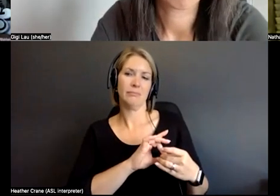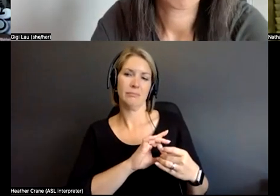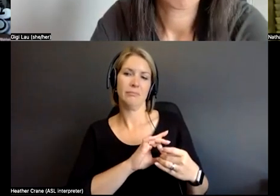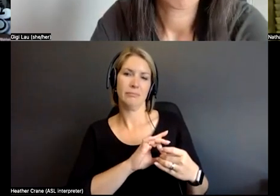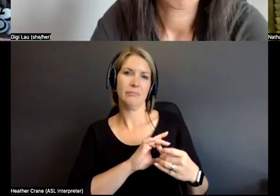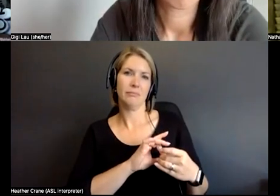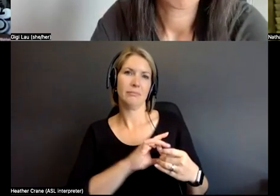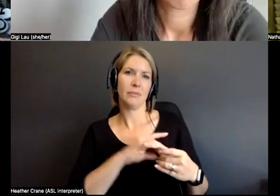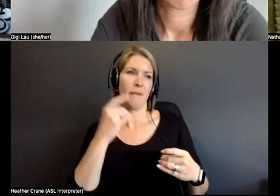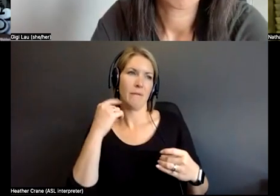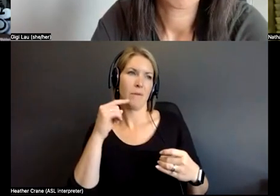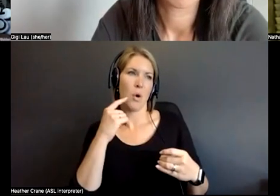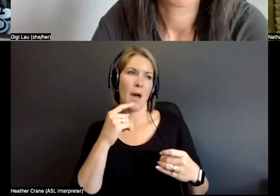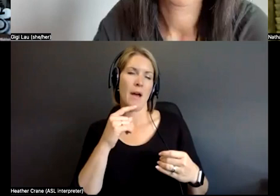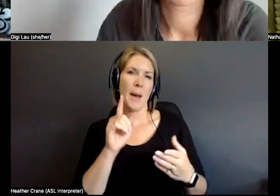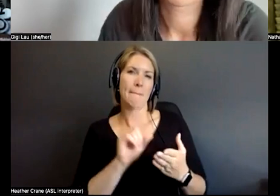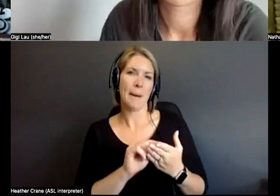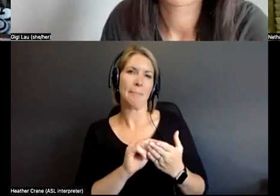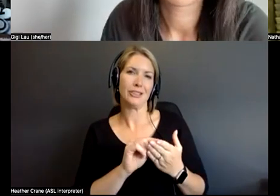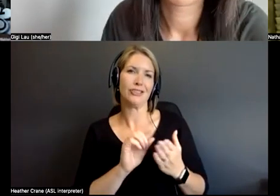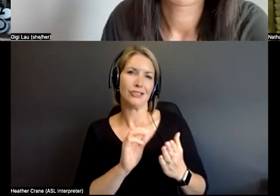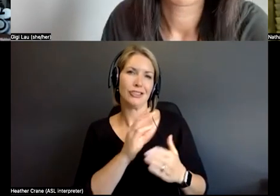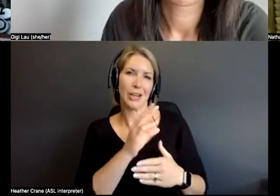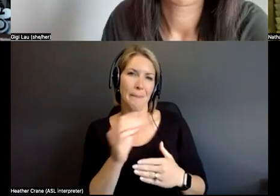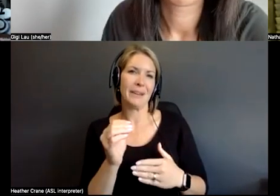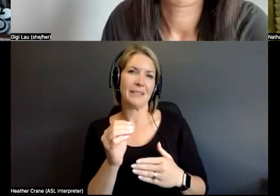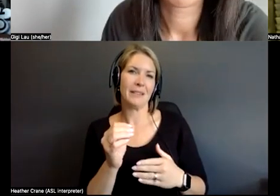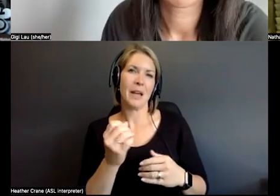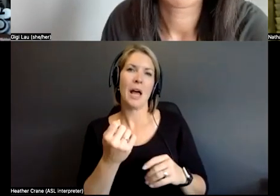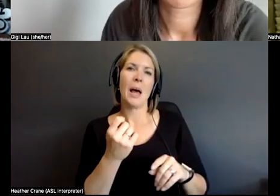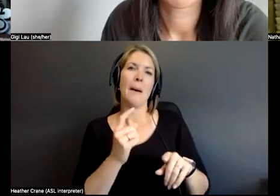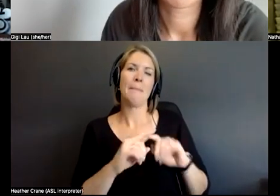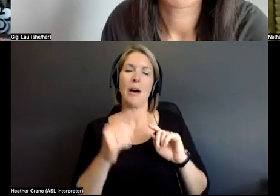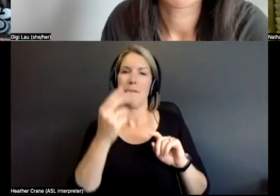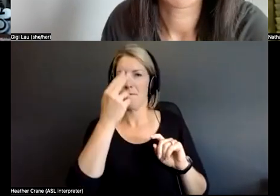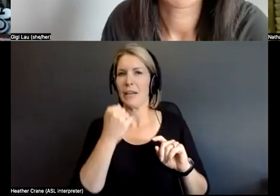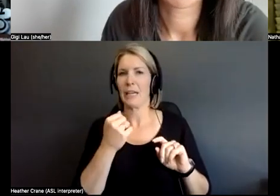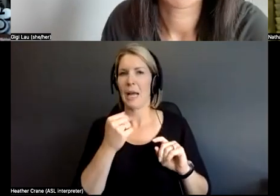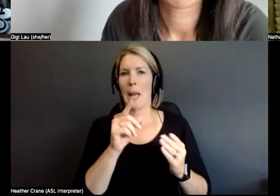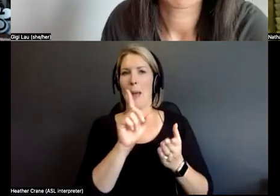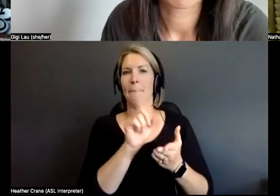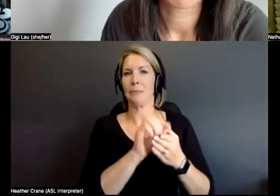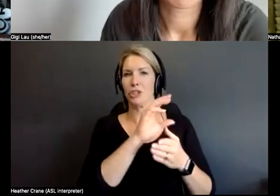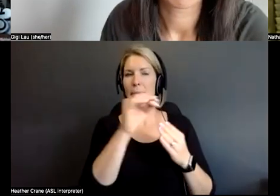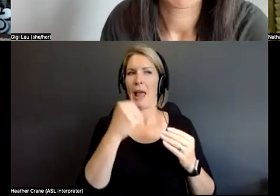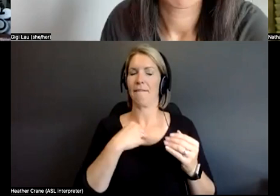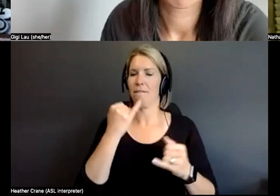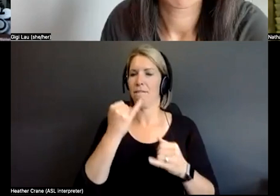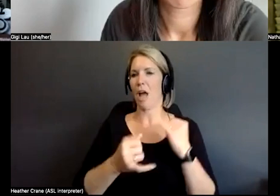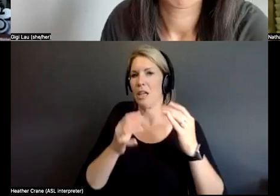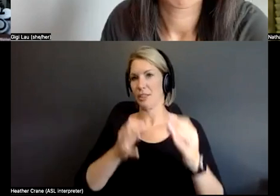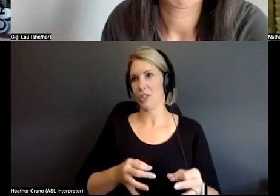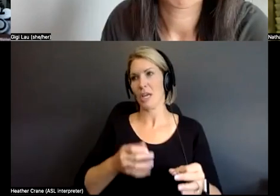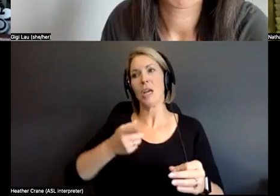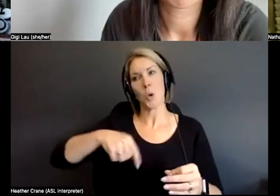But again, under contract, of course, the publisher has the final say. So sometimes we have to, you know, really make that clear